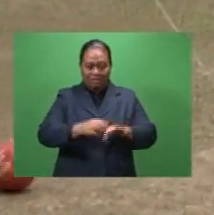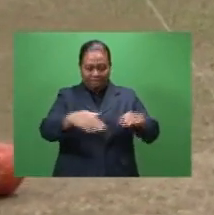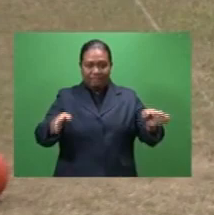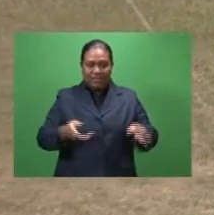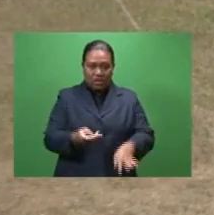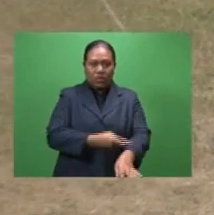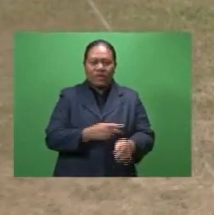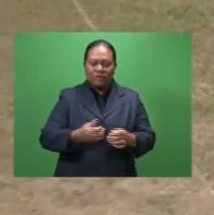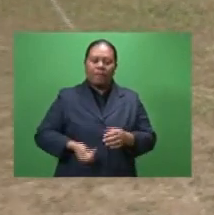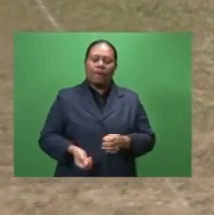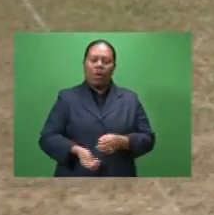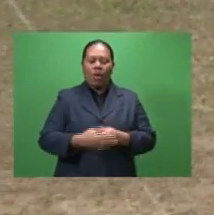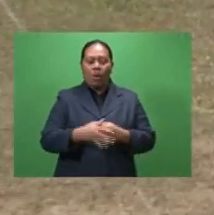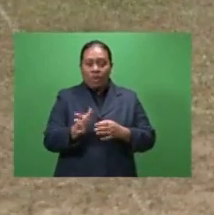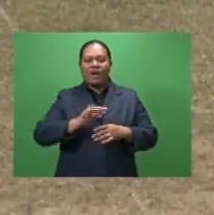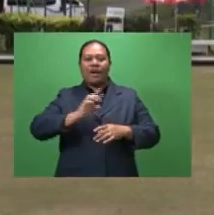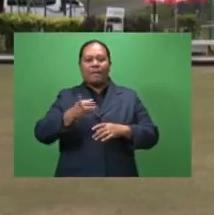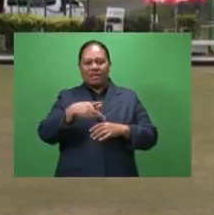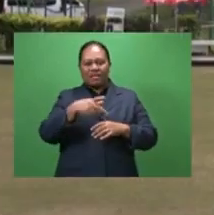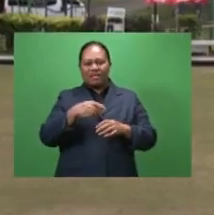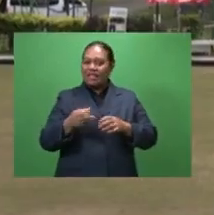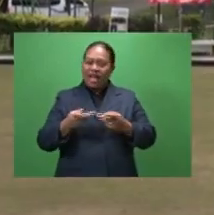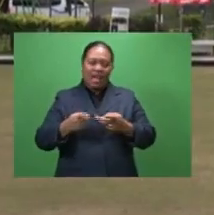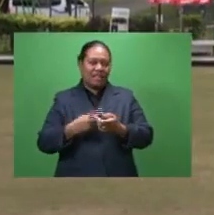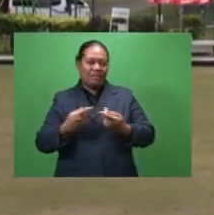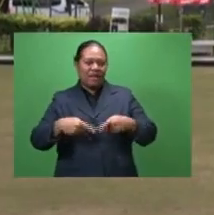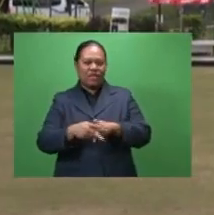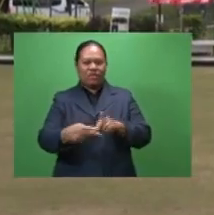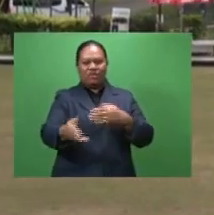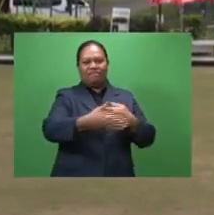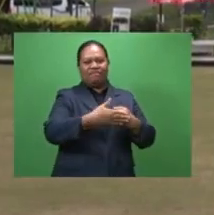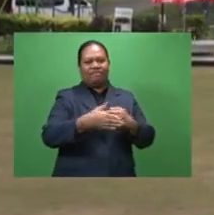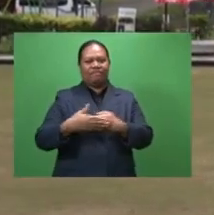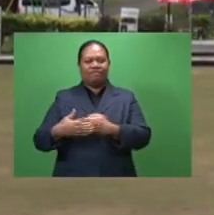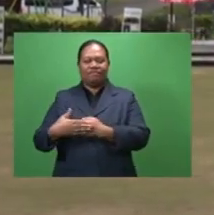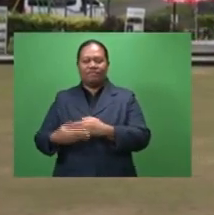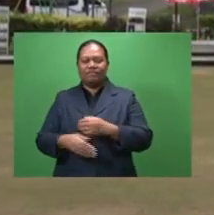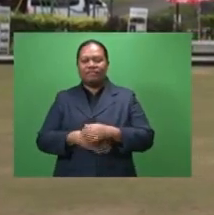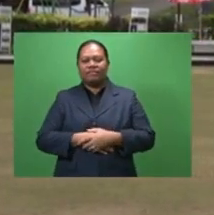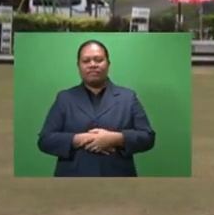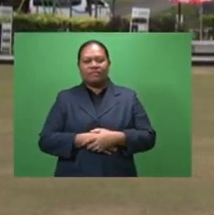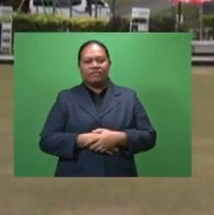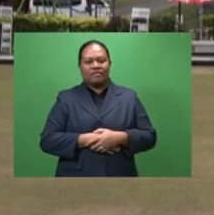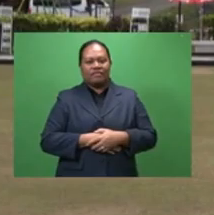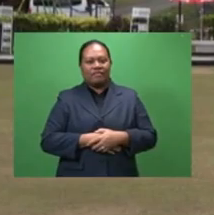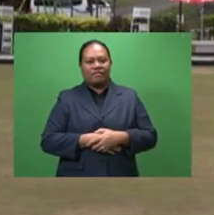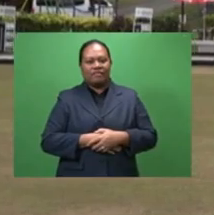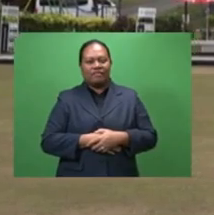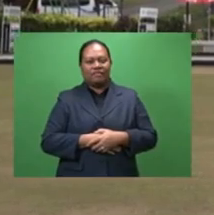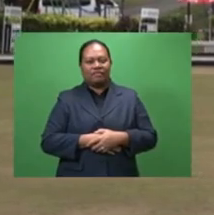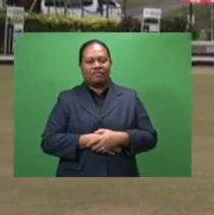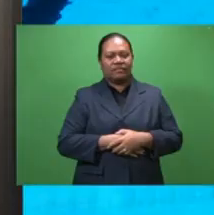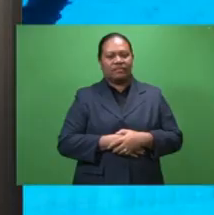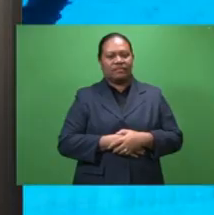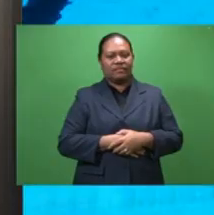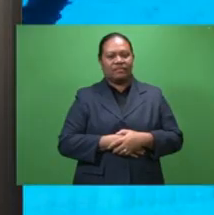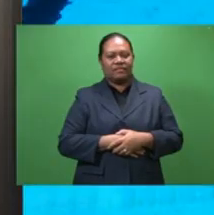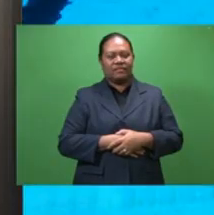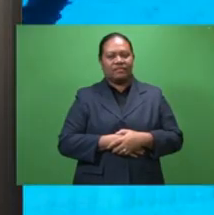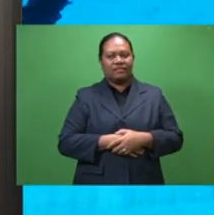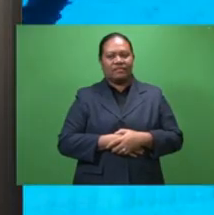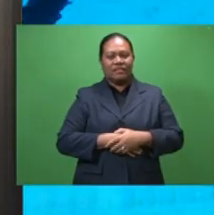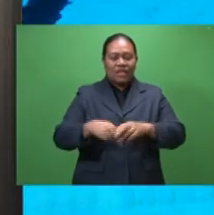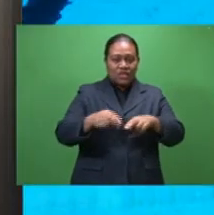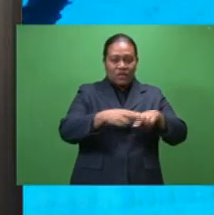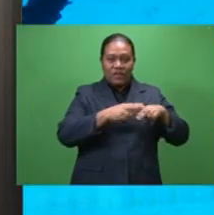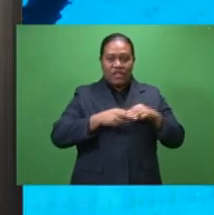will remain closed. Tournaments and competitions are still restricted. Tale Materkula, FBC Sports. The